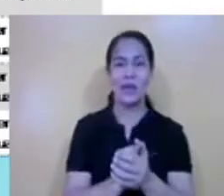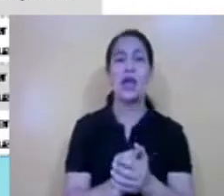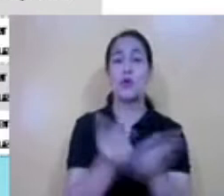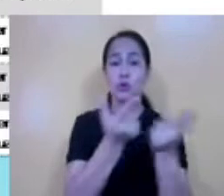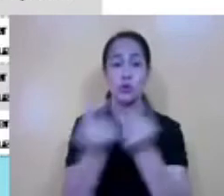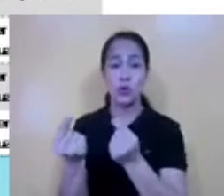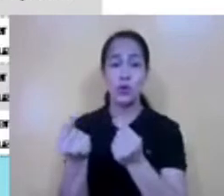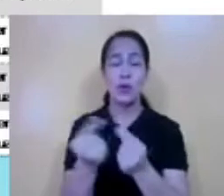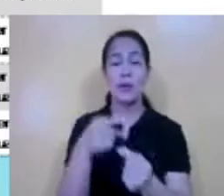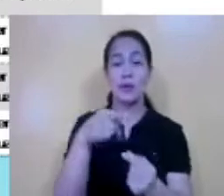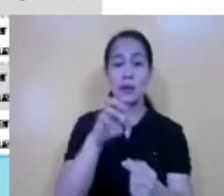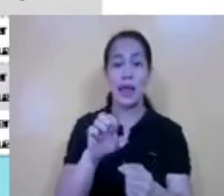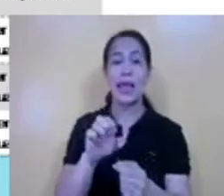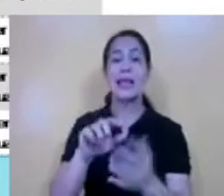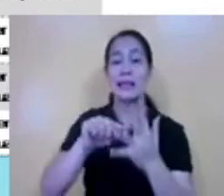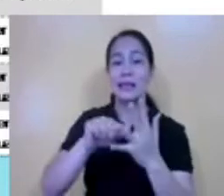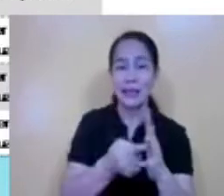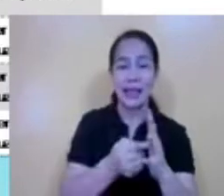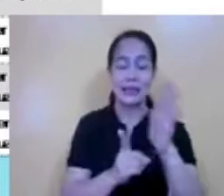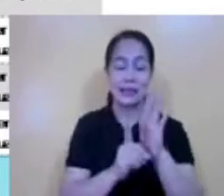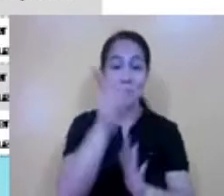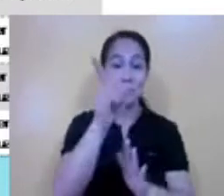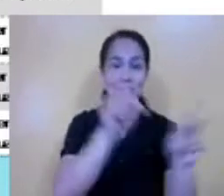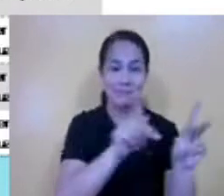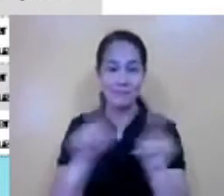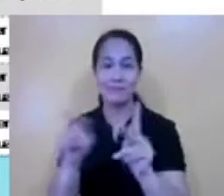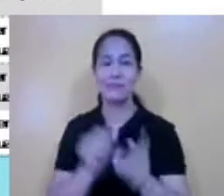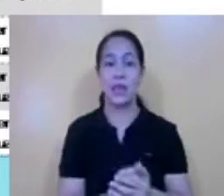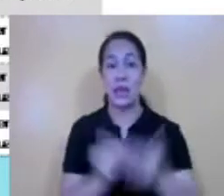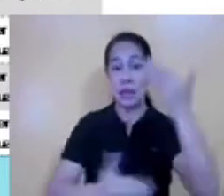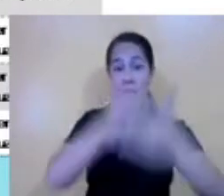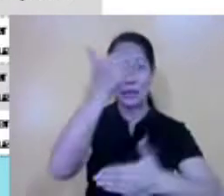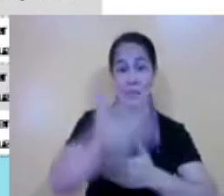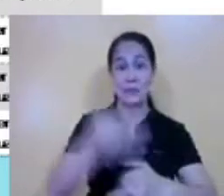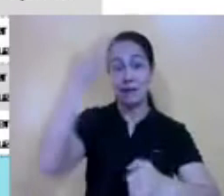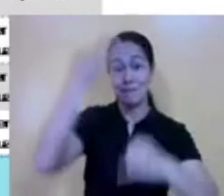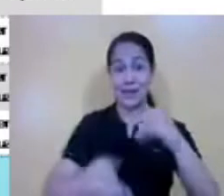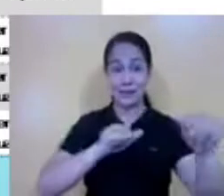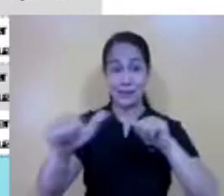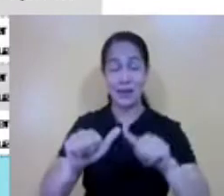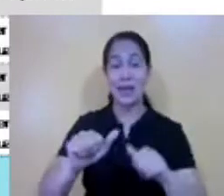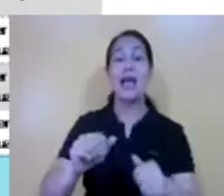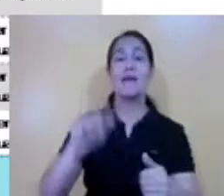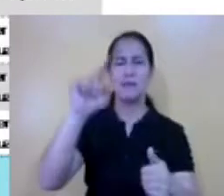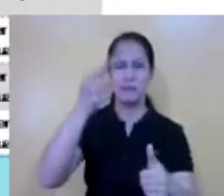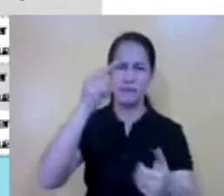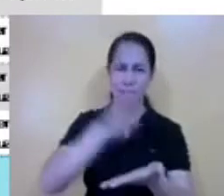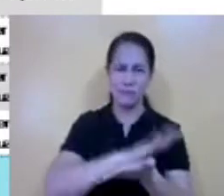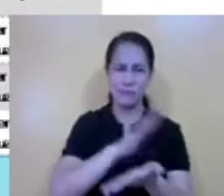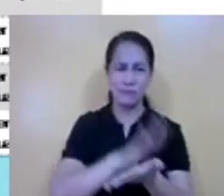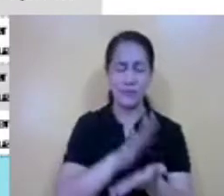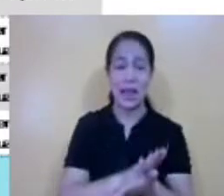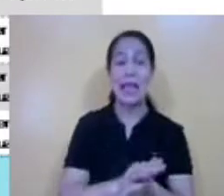their initial development planning. Next and final activity for phase 1 is the capacity building activity